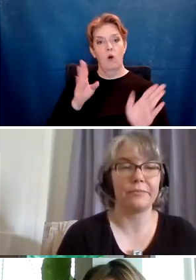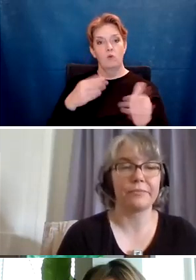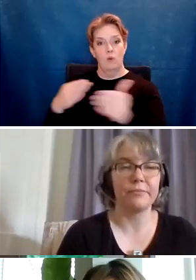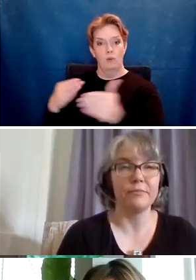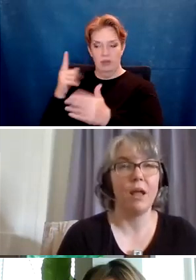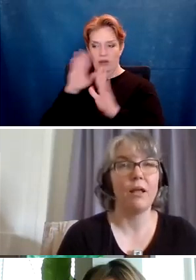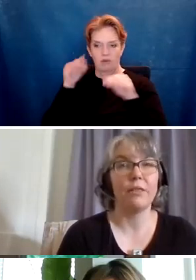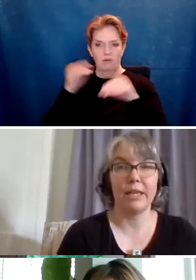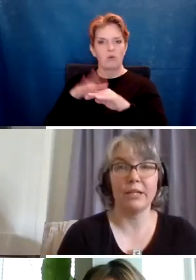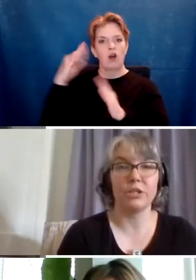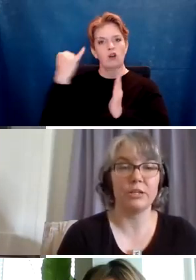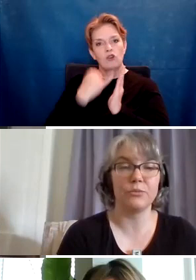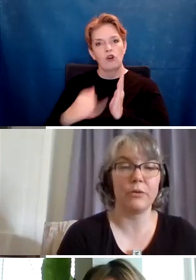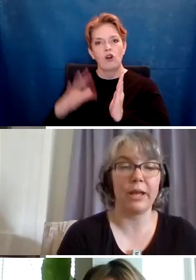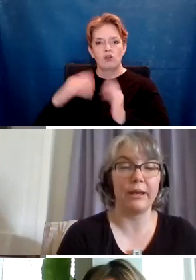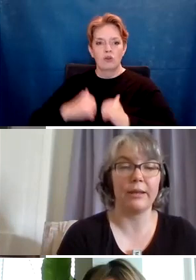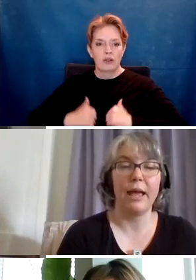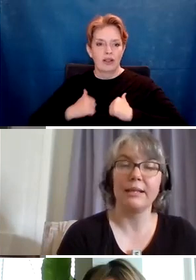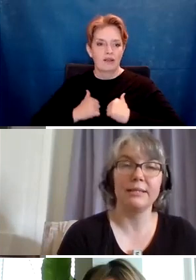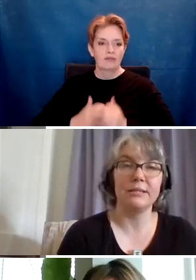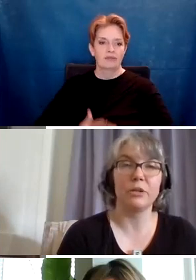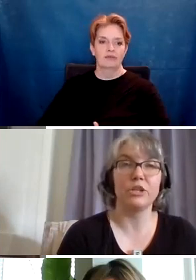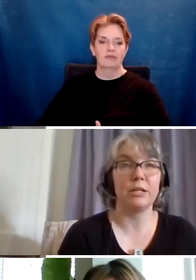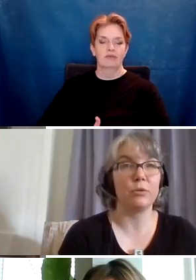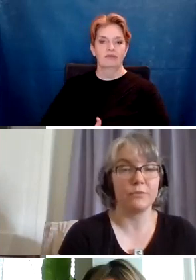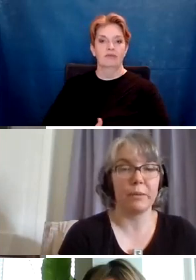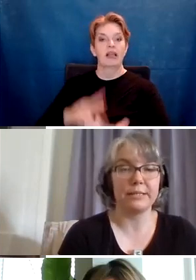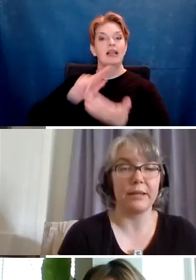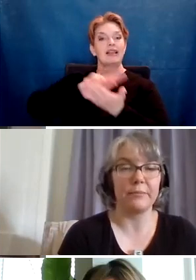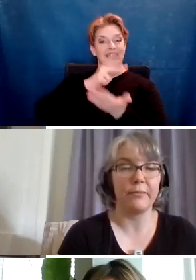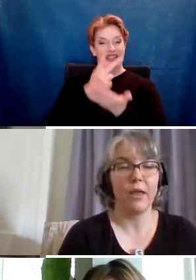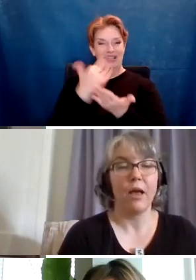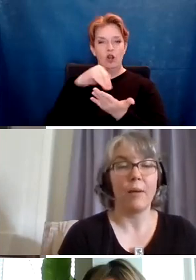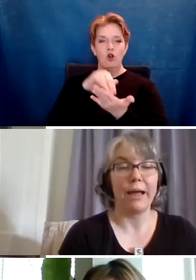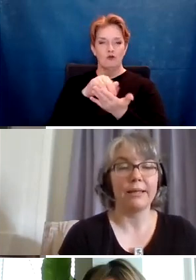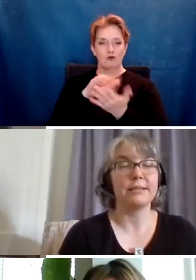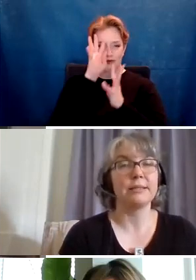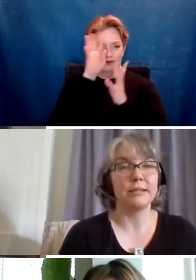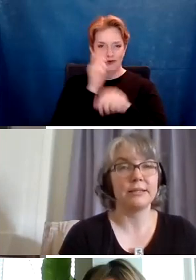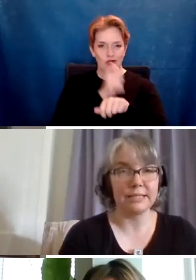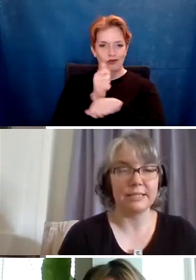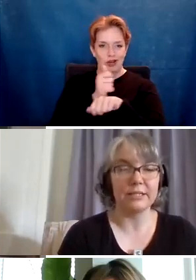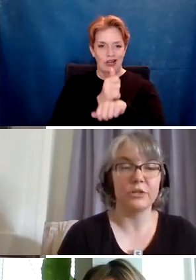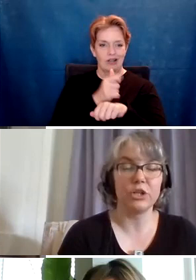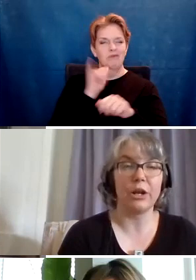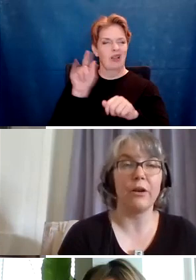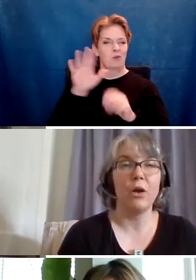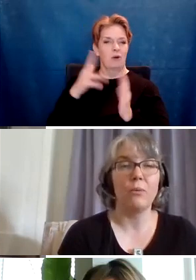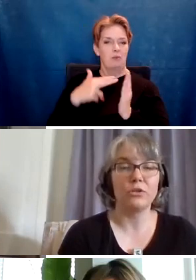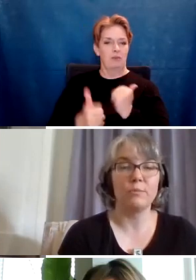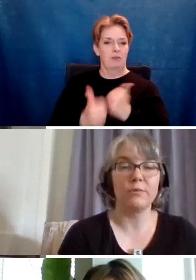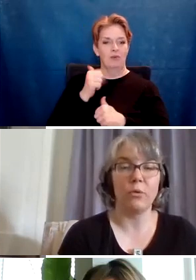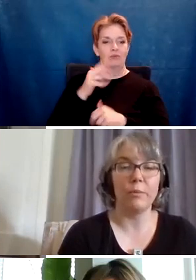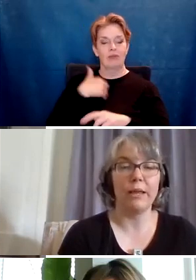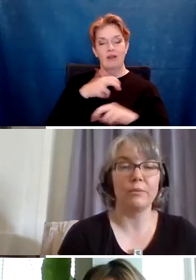life. The kitchen is recreated, as this is where she did most of her painting. A palette sits next to her chair,